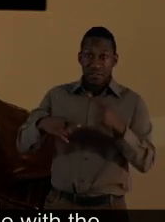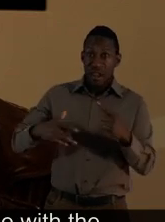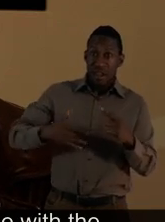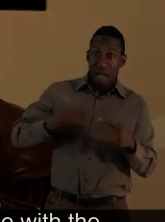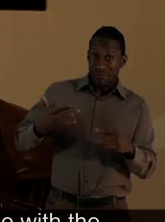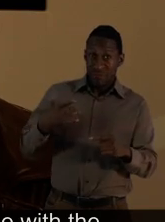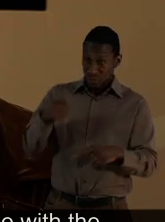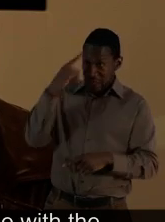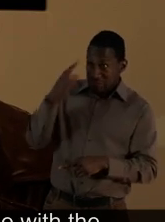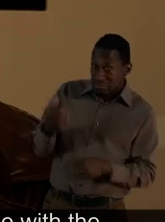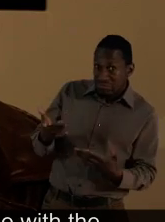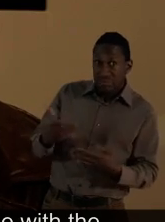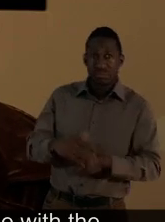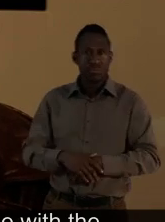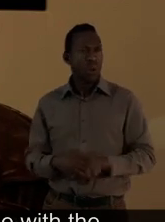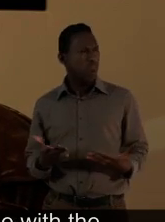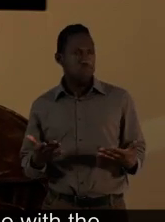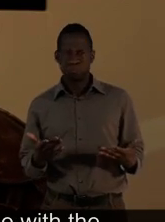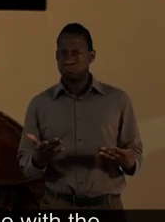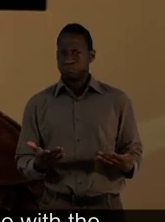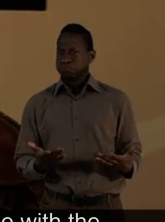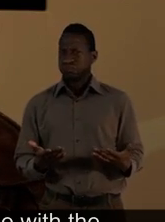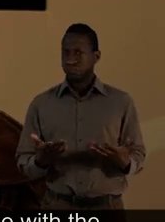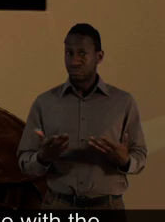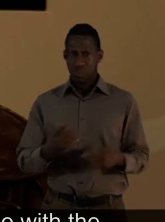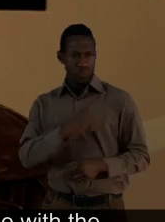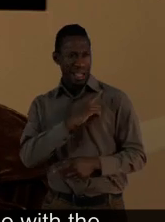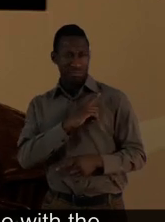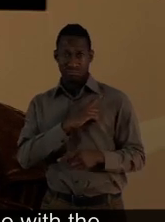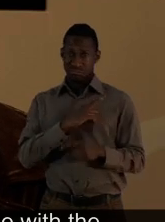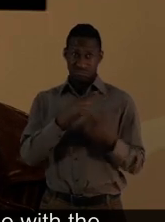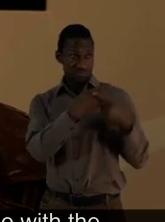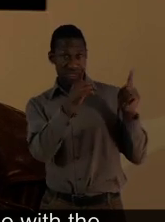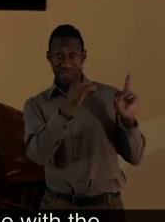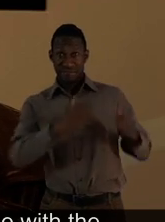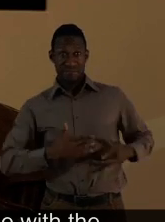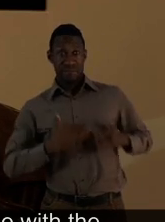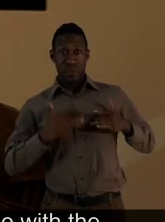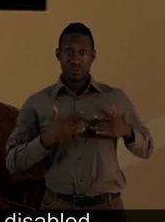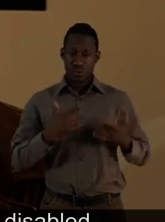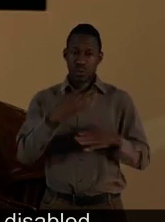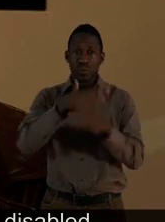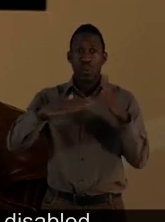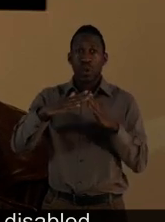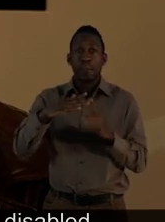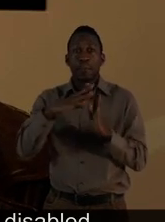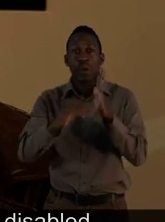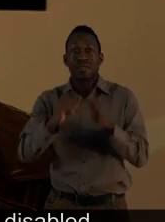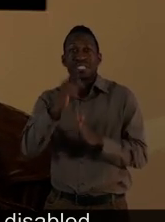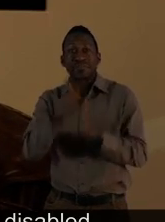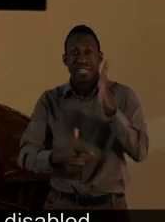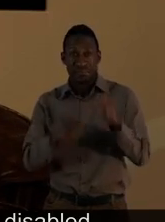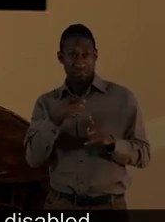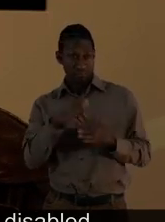yes. And because they come with the view of the social model of disability, which says